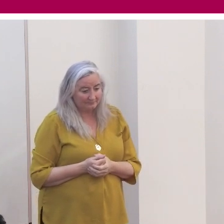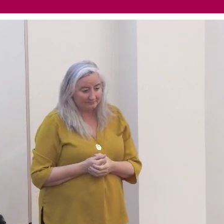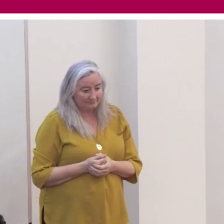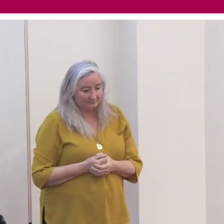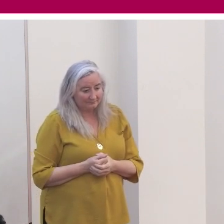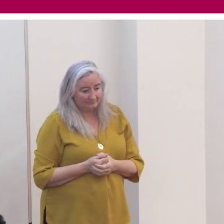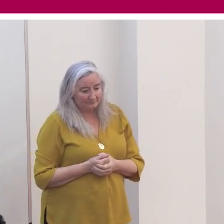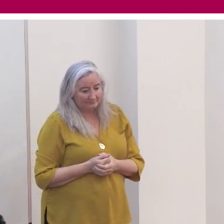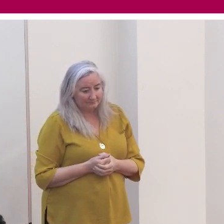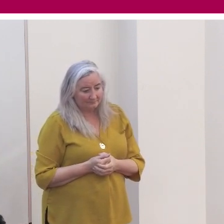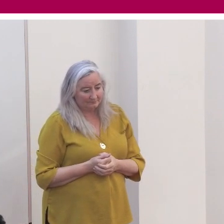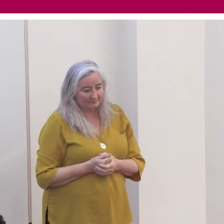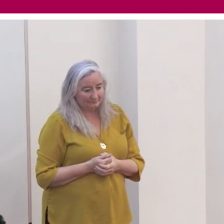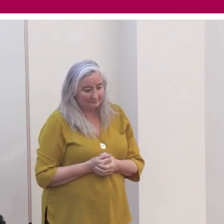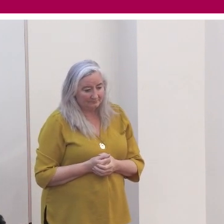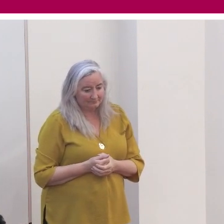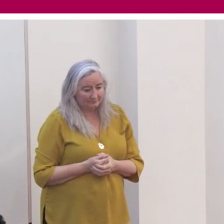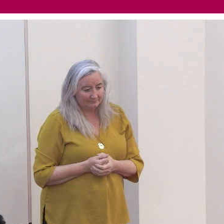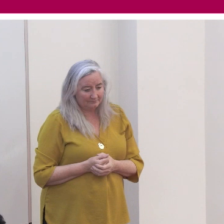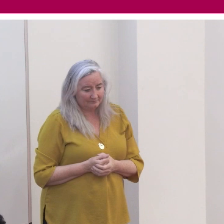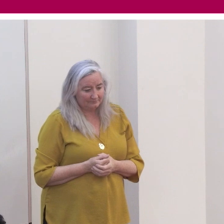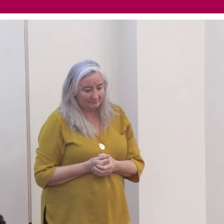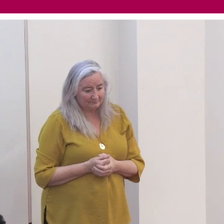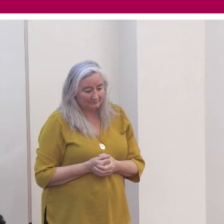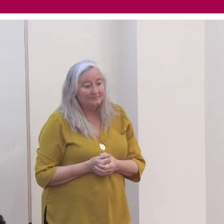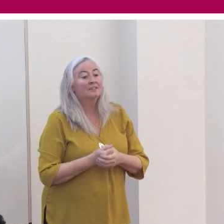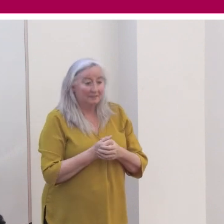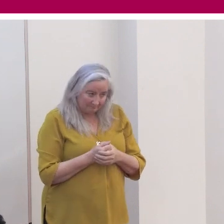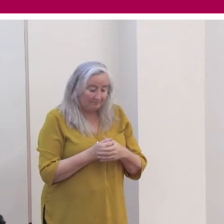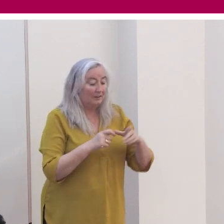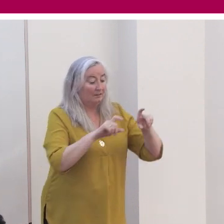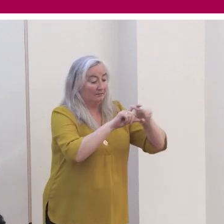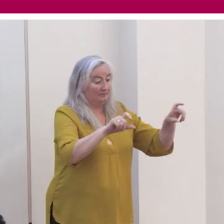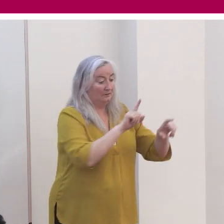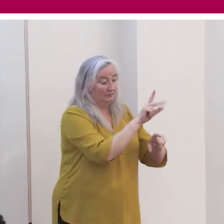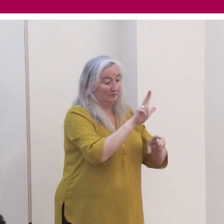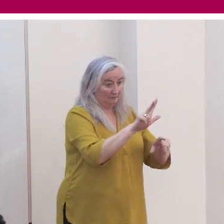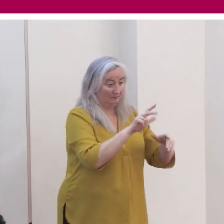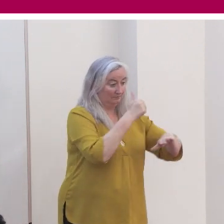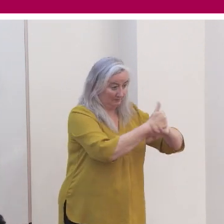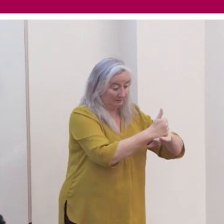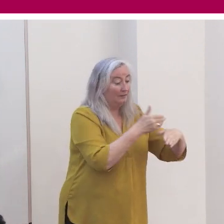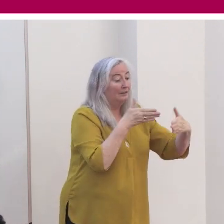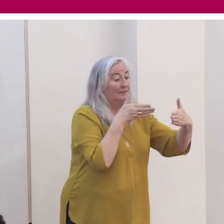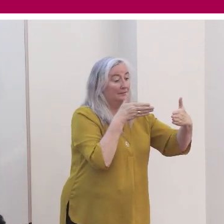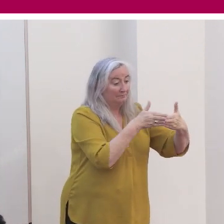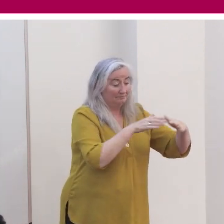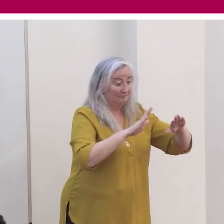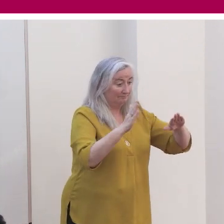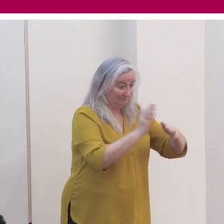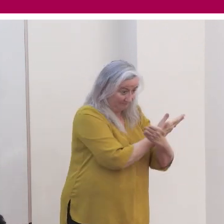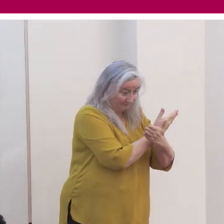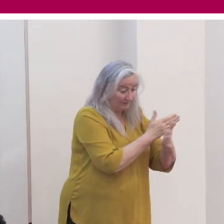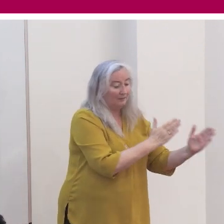And they also be appropriate according to the particular type of disability and also to gender, and also must be